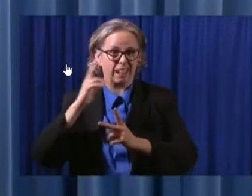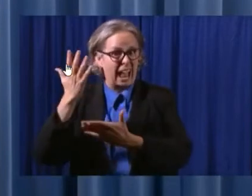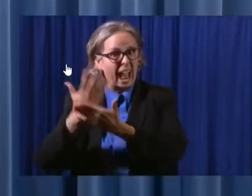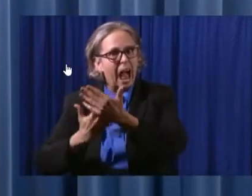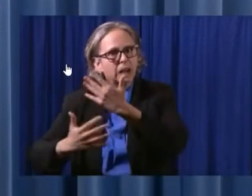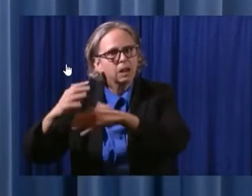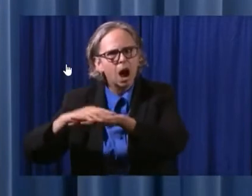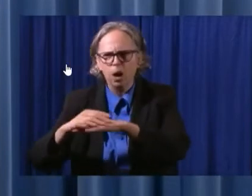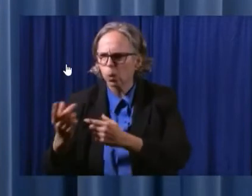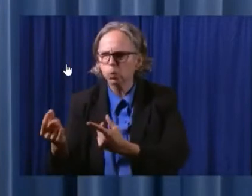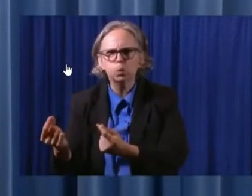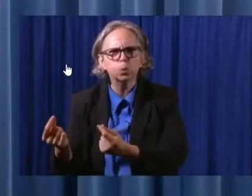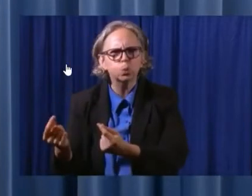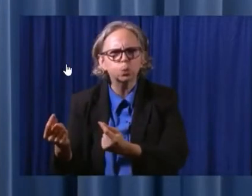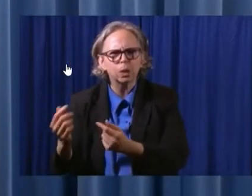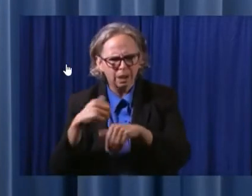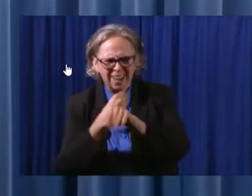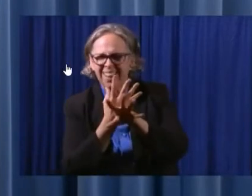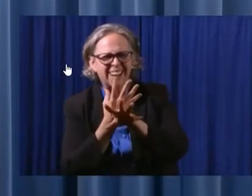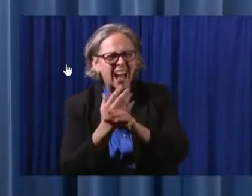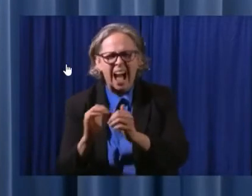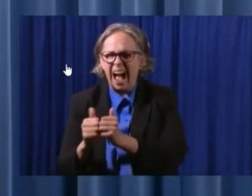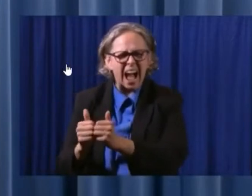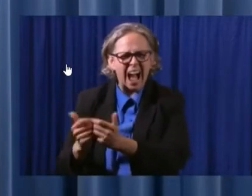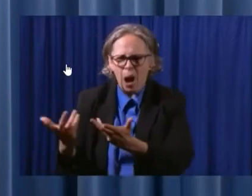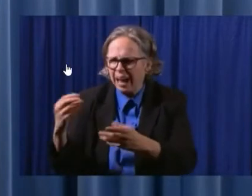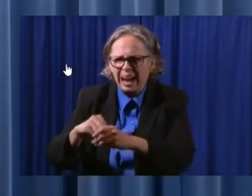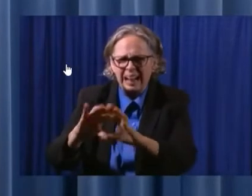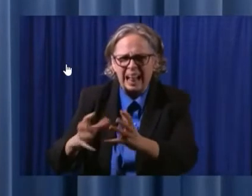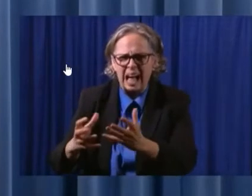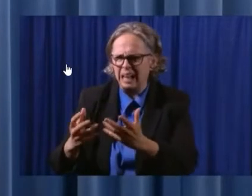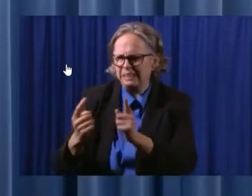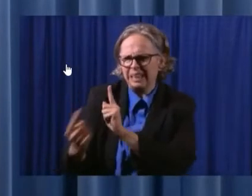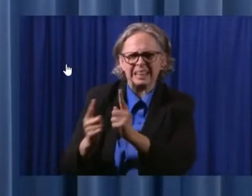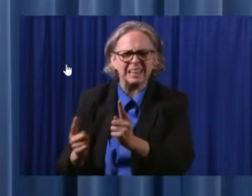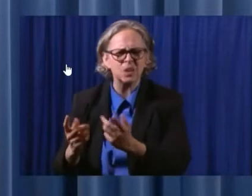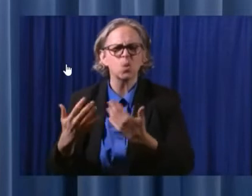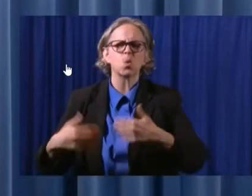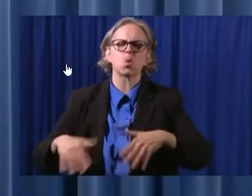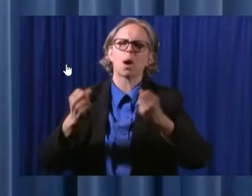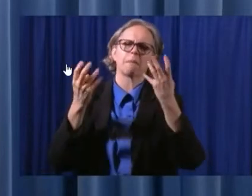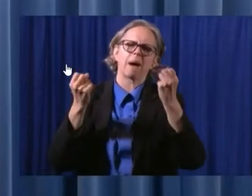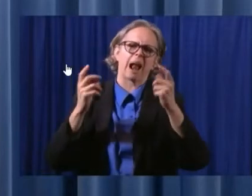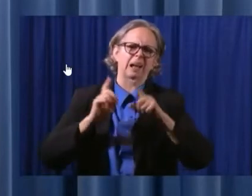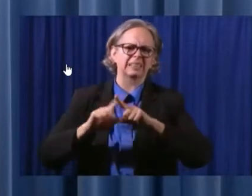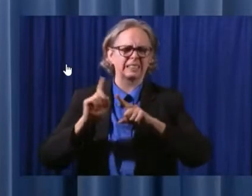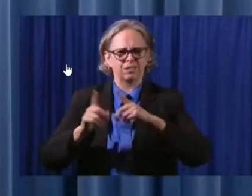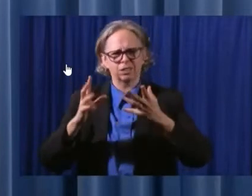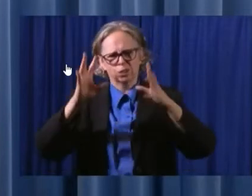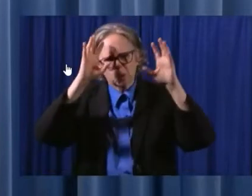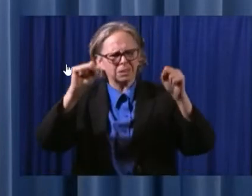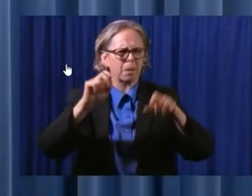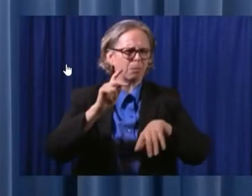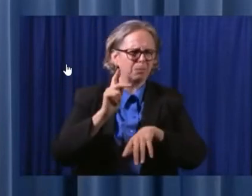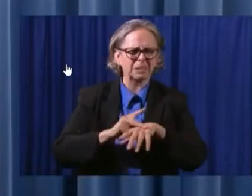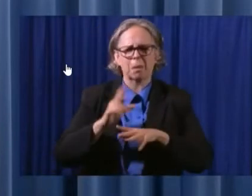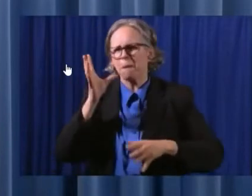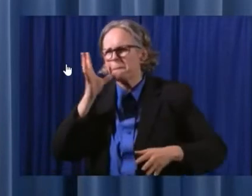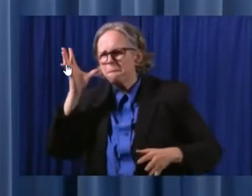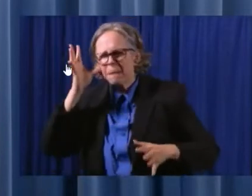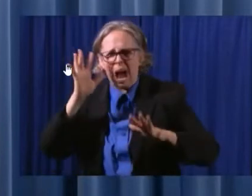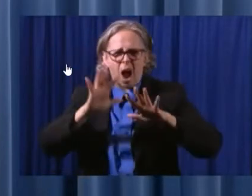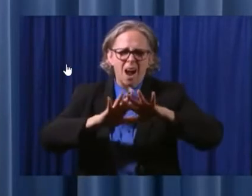that. I'd like to thank the many individual superintendents, school leaders, public and private, who contributed, and parents across the state who submitted